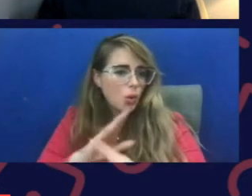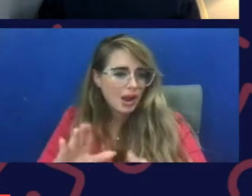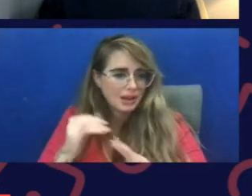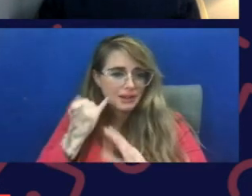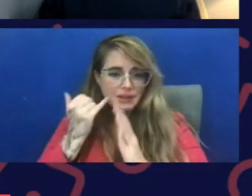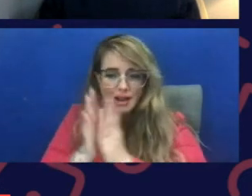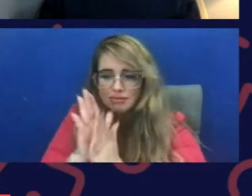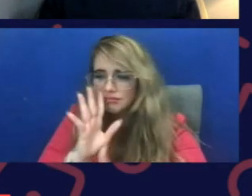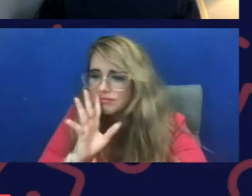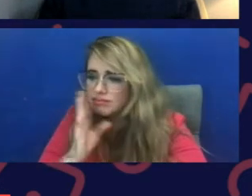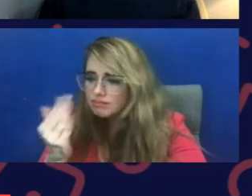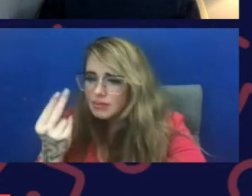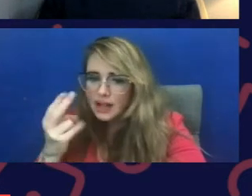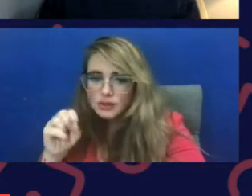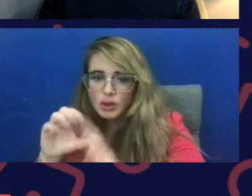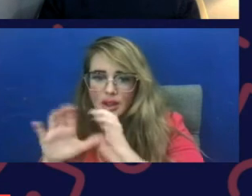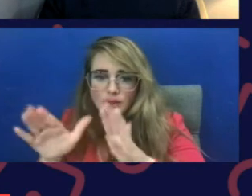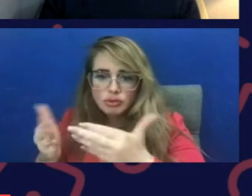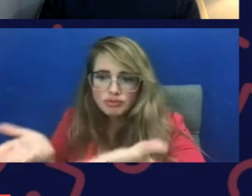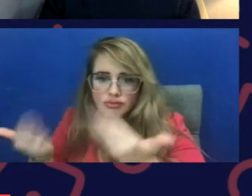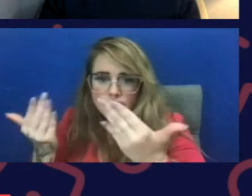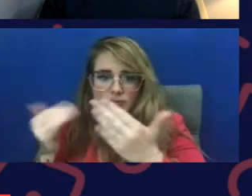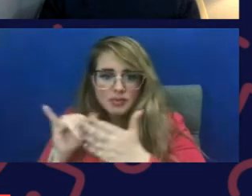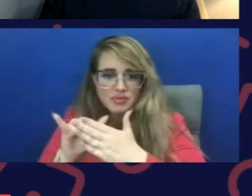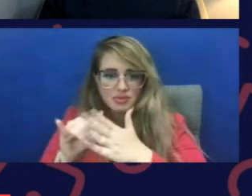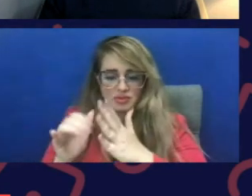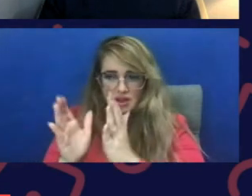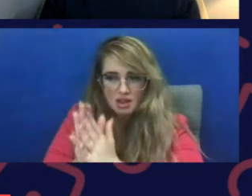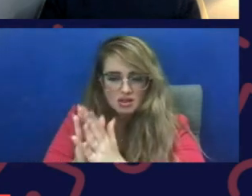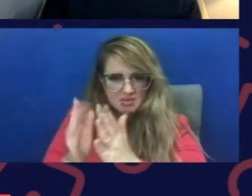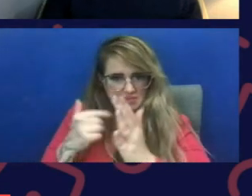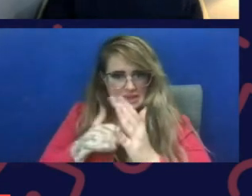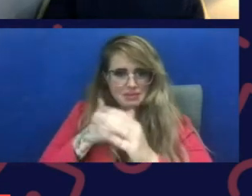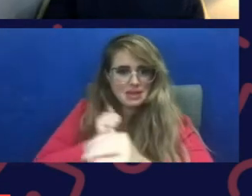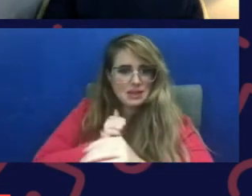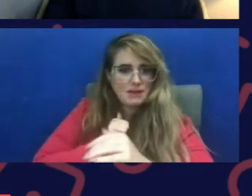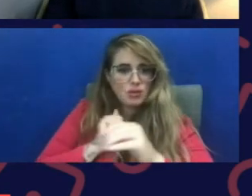speak in a high school classroom, asking as a working teaching artist?